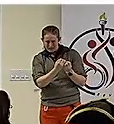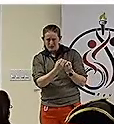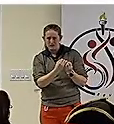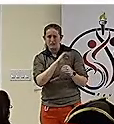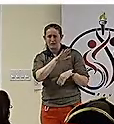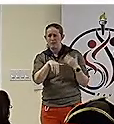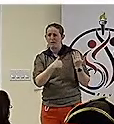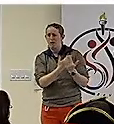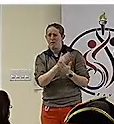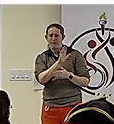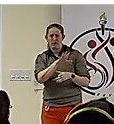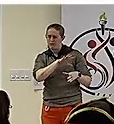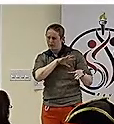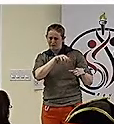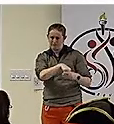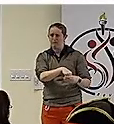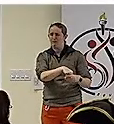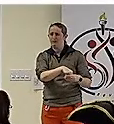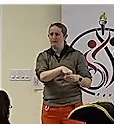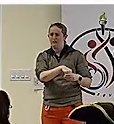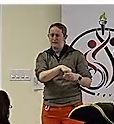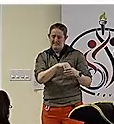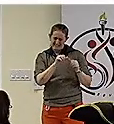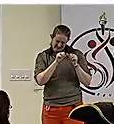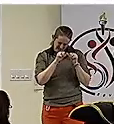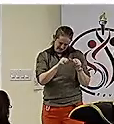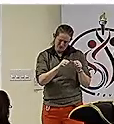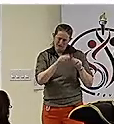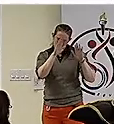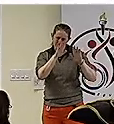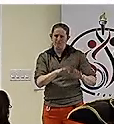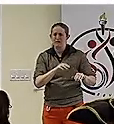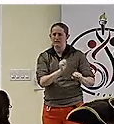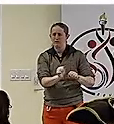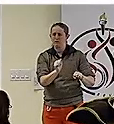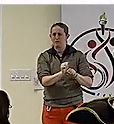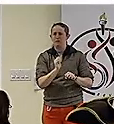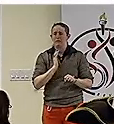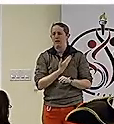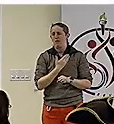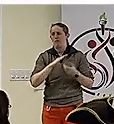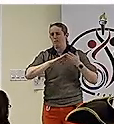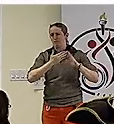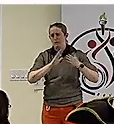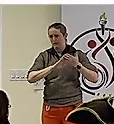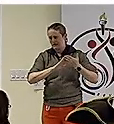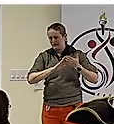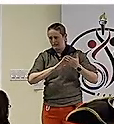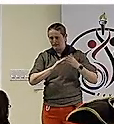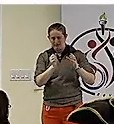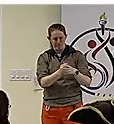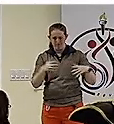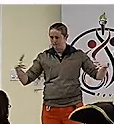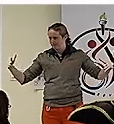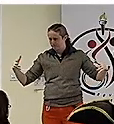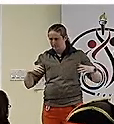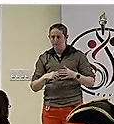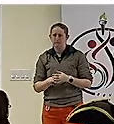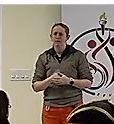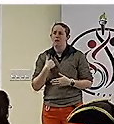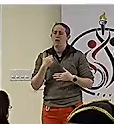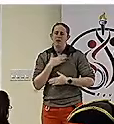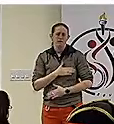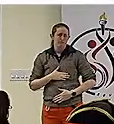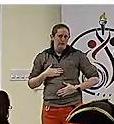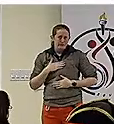and continues to do remarkable work within our community and beyond. I'm so appreciative and have been guided by your sense